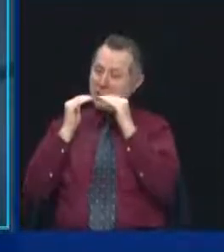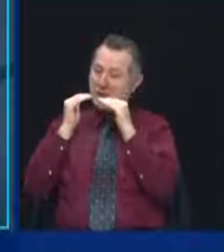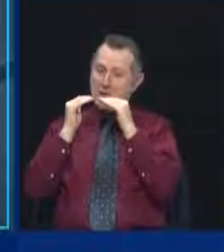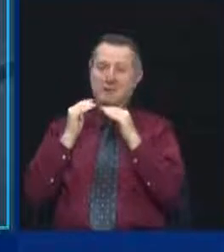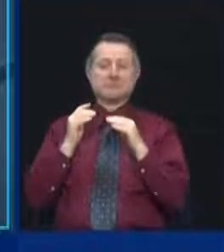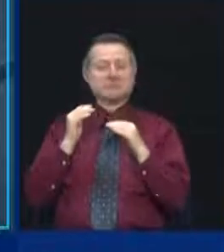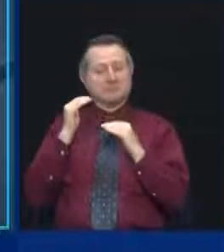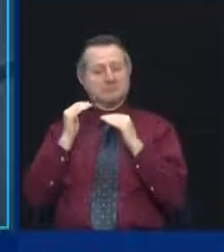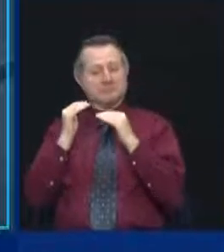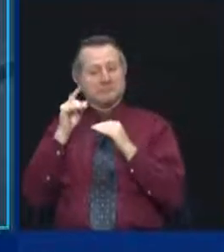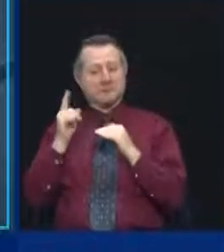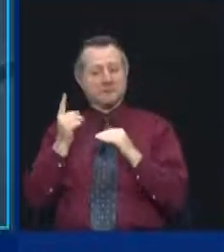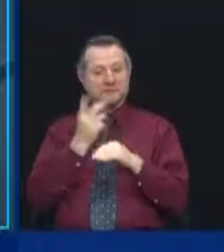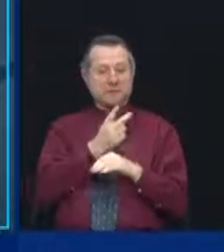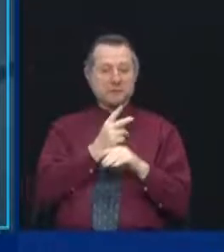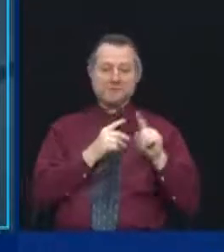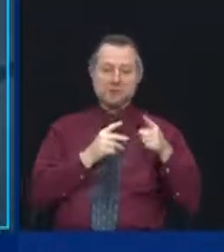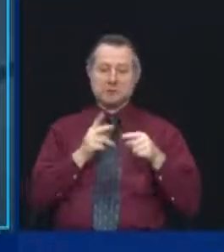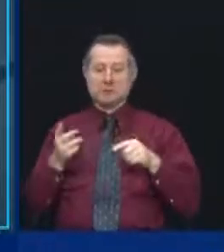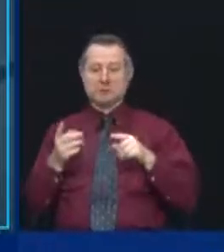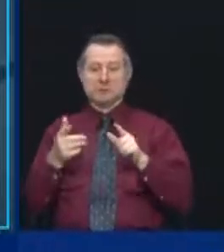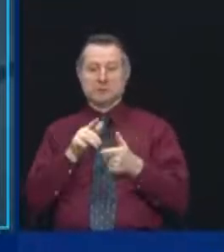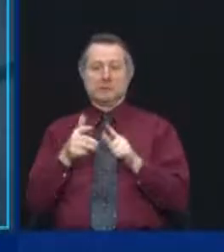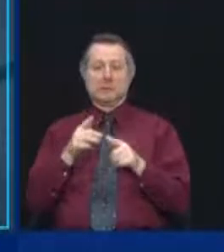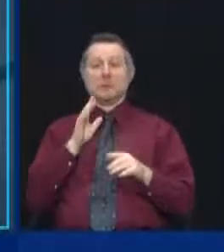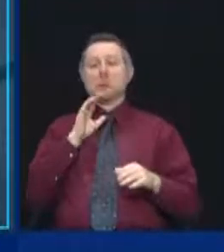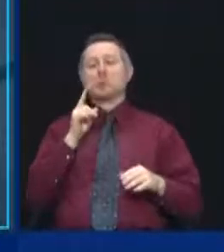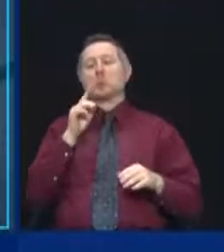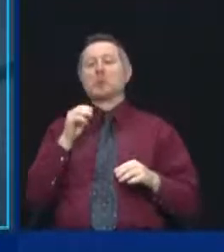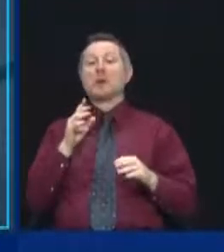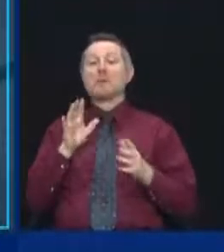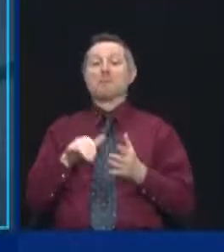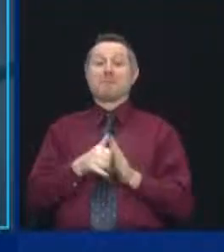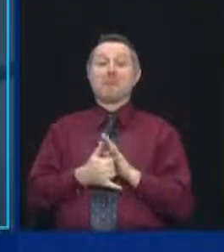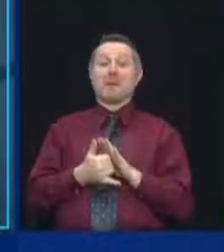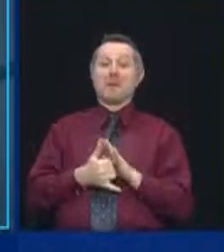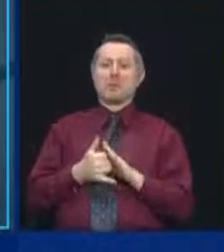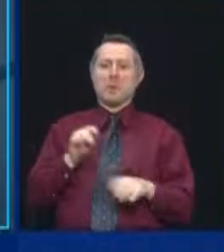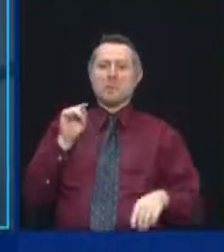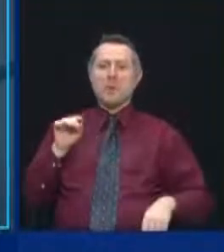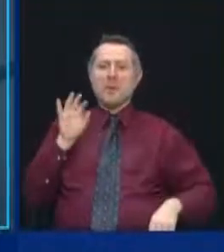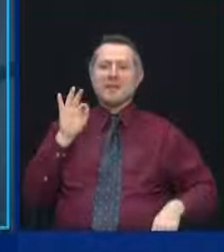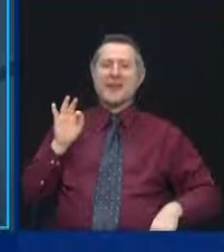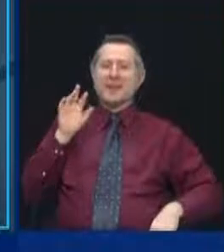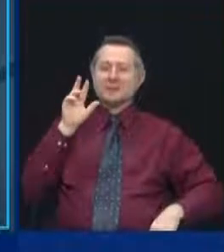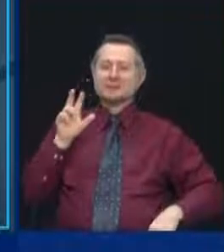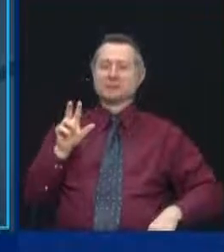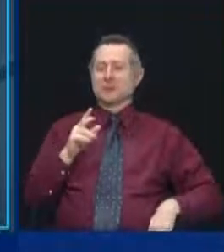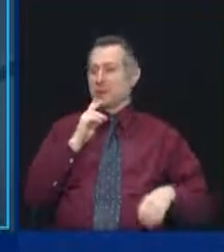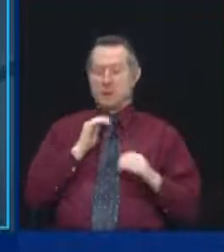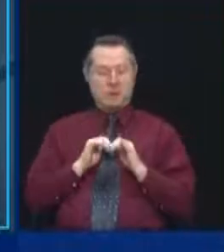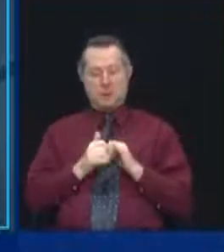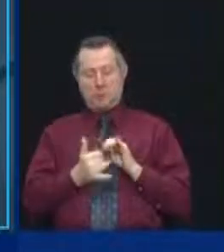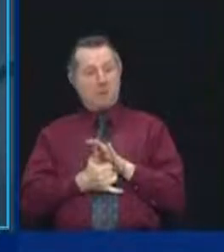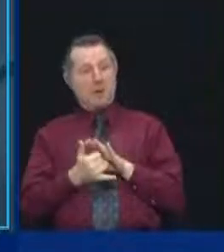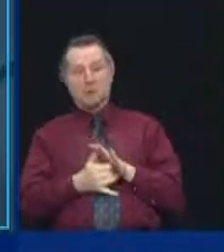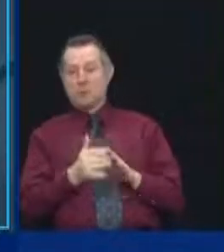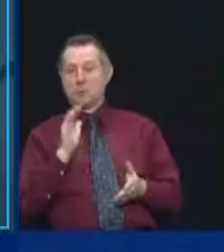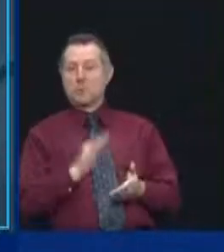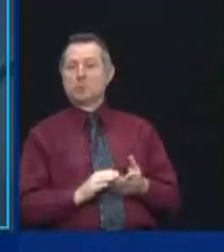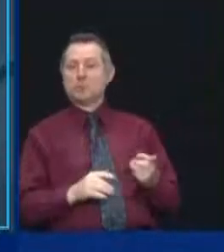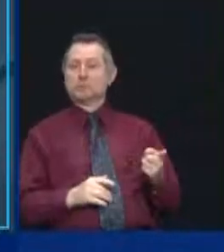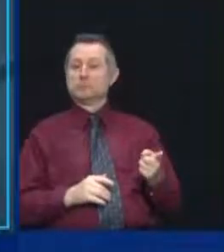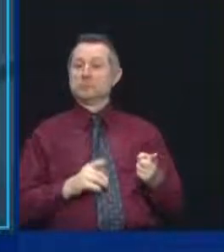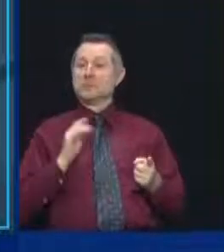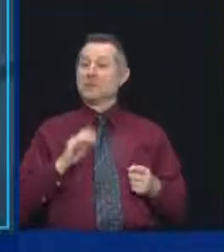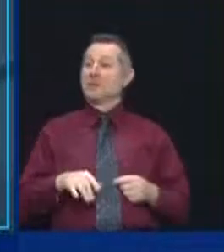two. Manhattan 0.9. How do you explain Manhattan at